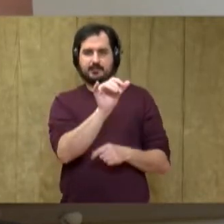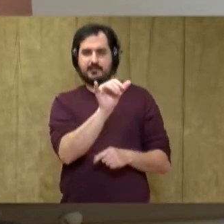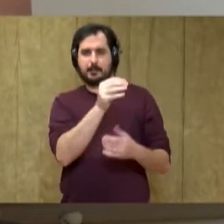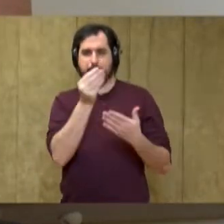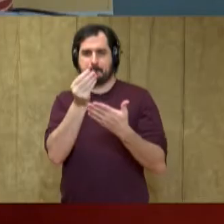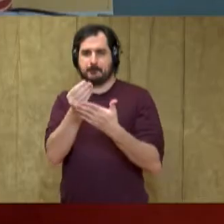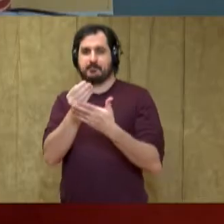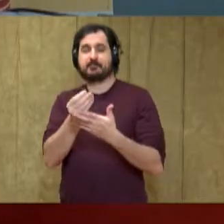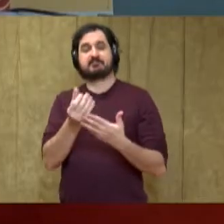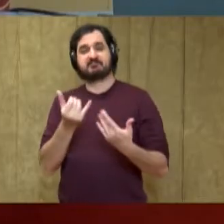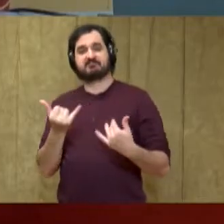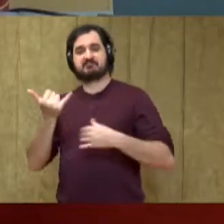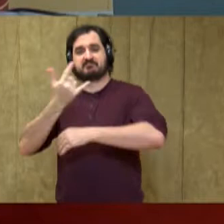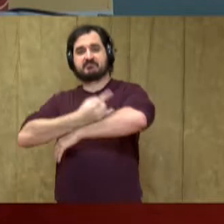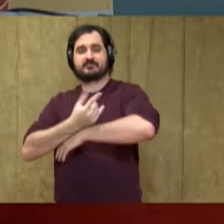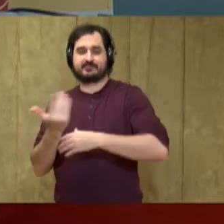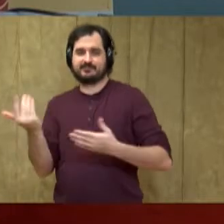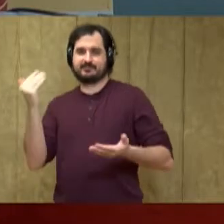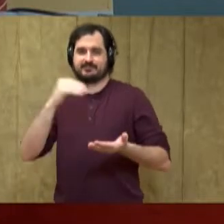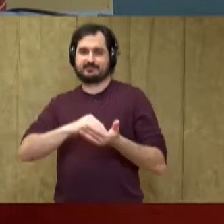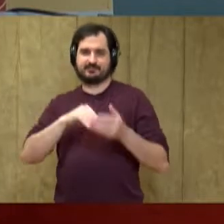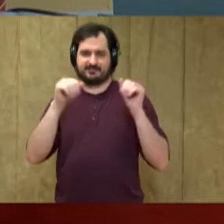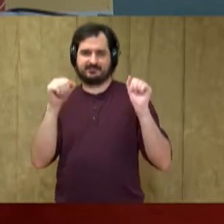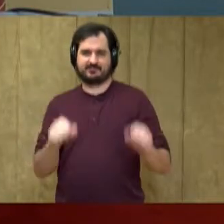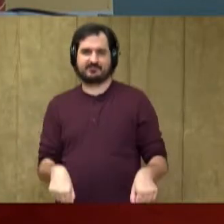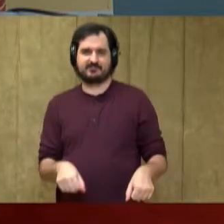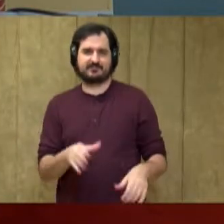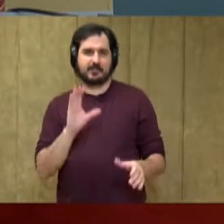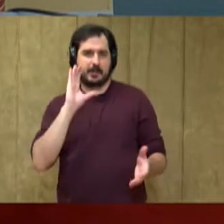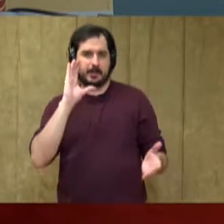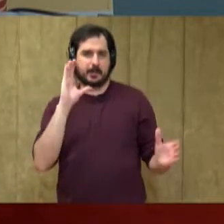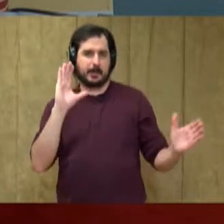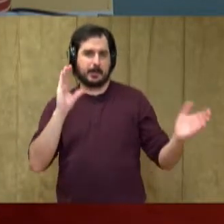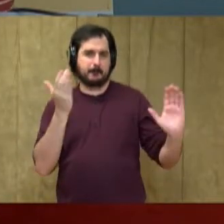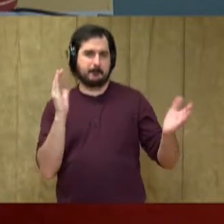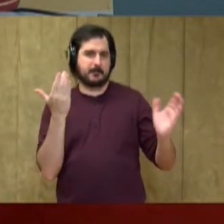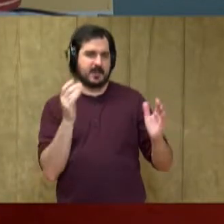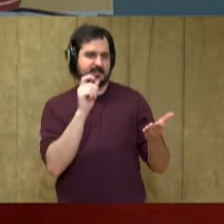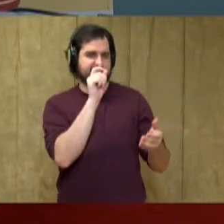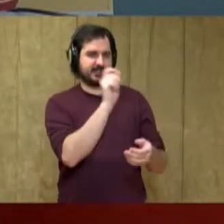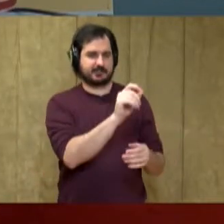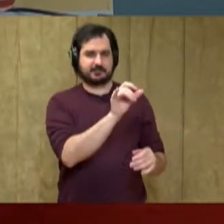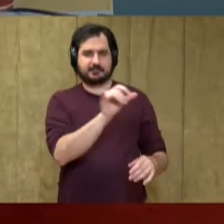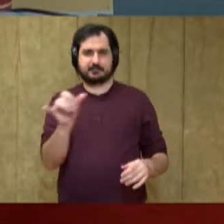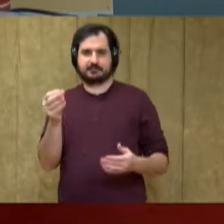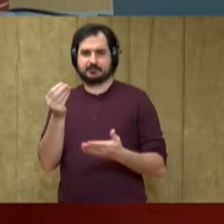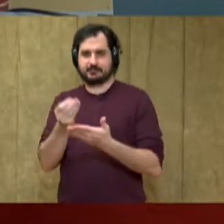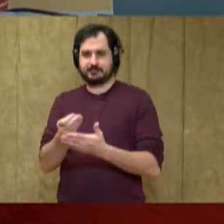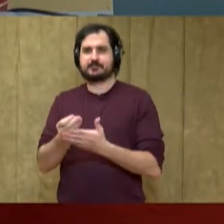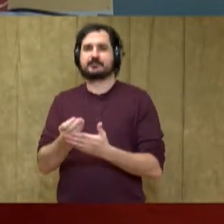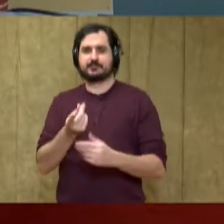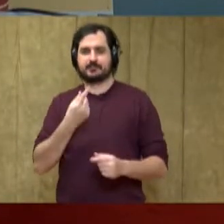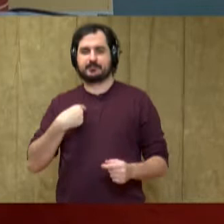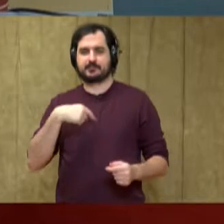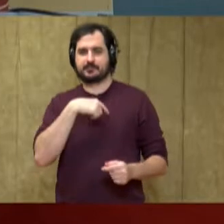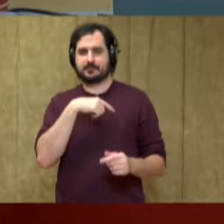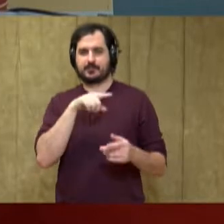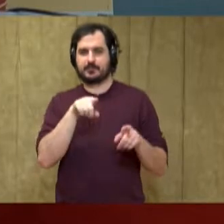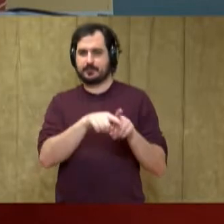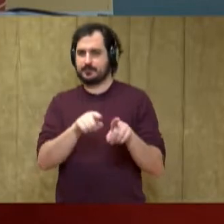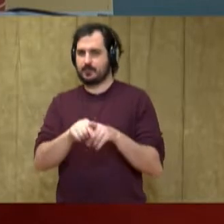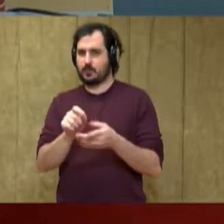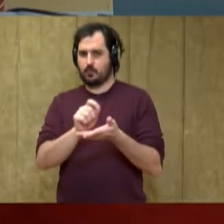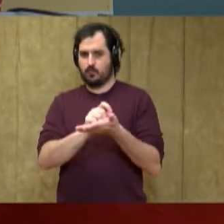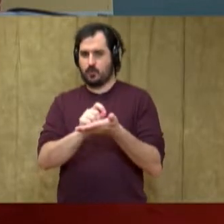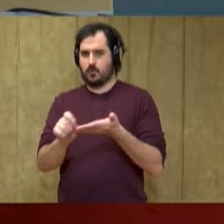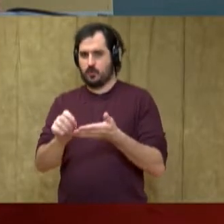the comparison are valid between the two decimals, and we're going to record we're going to